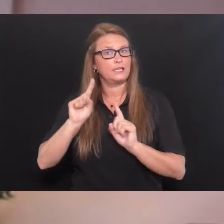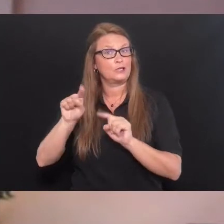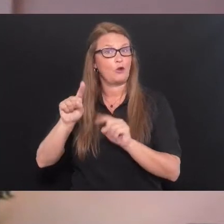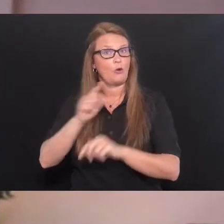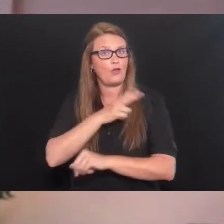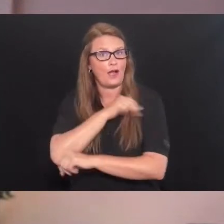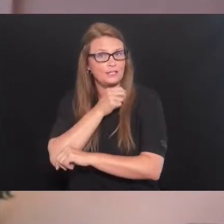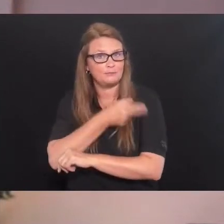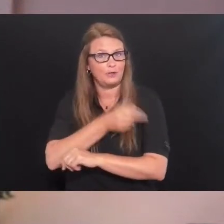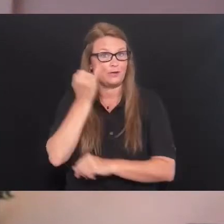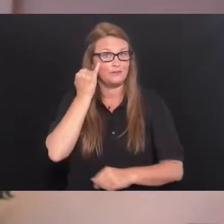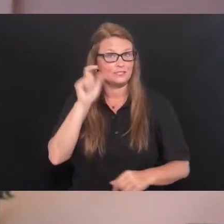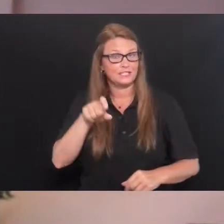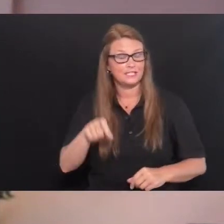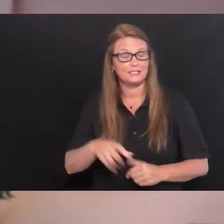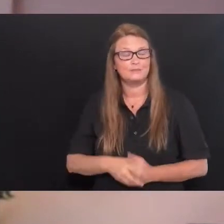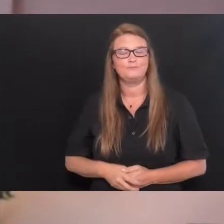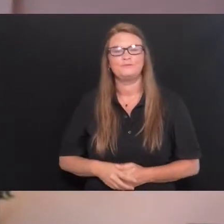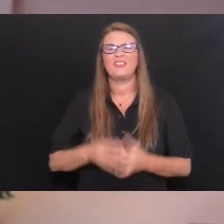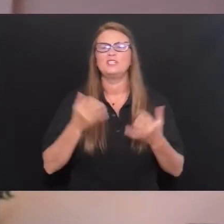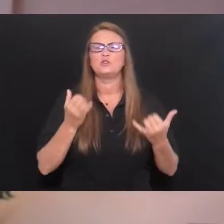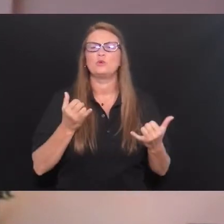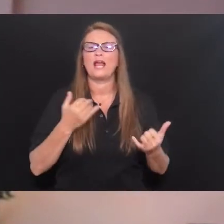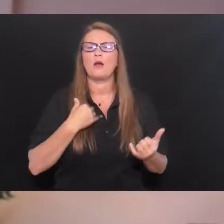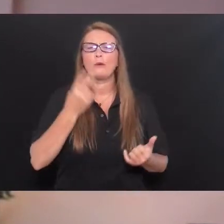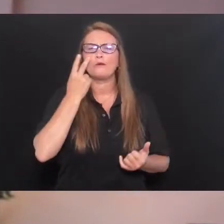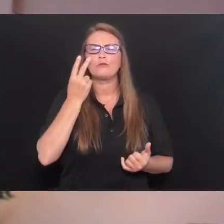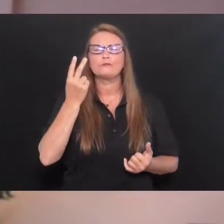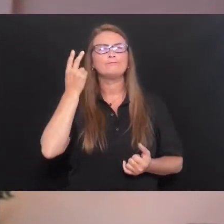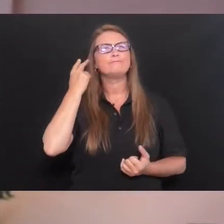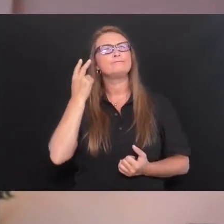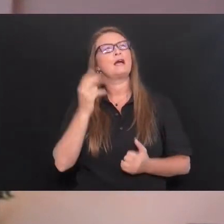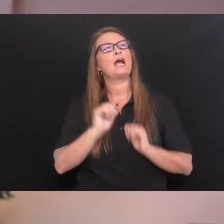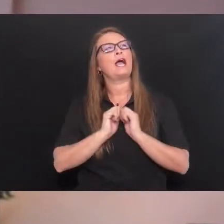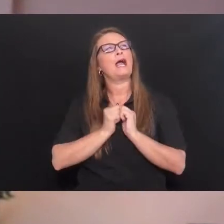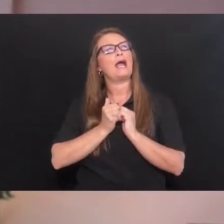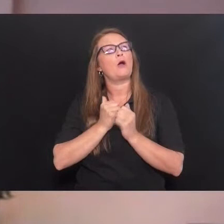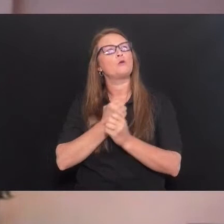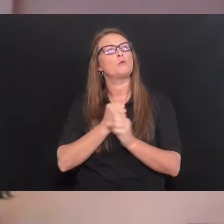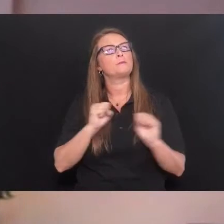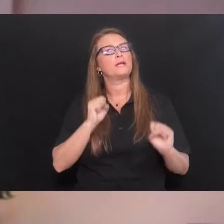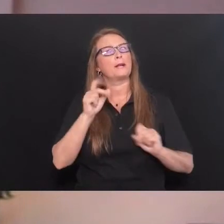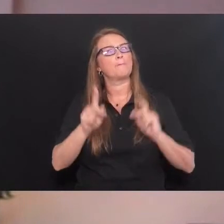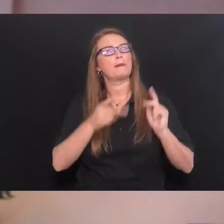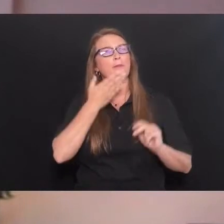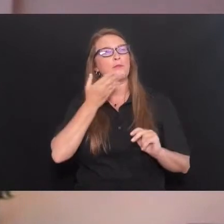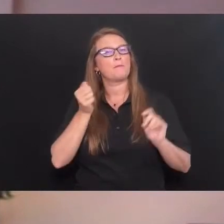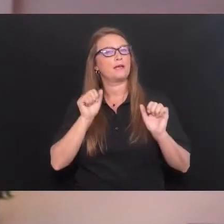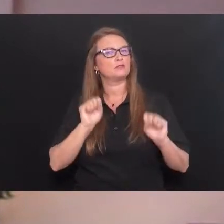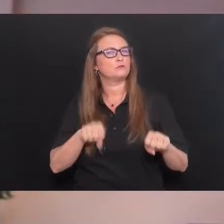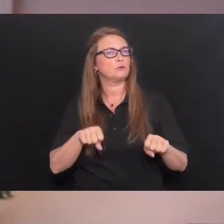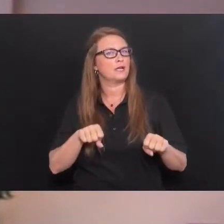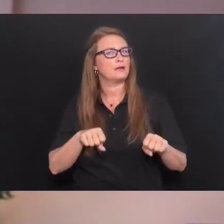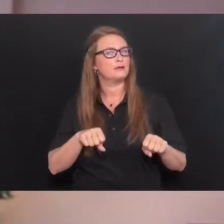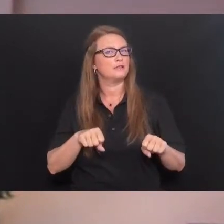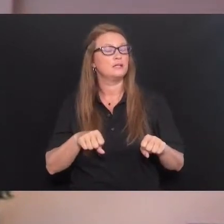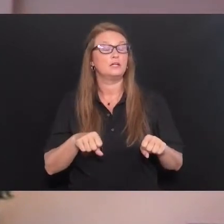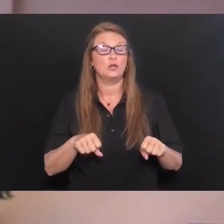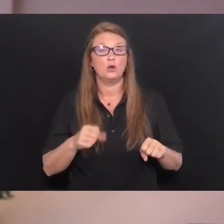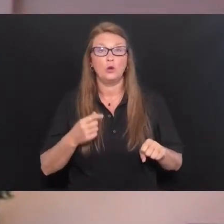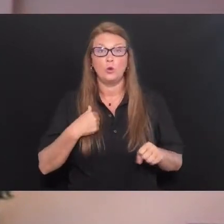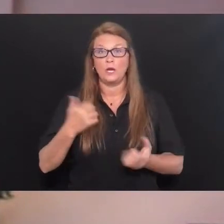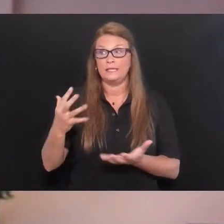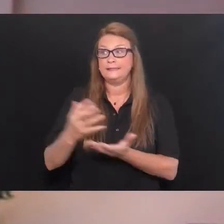reflect on how we can protect people in the best possible way, we recognize, just like data from